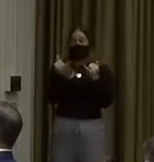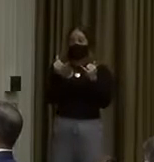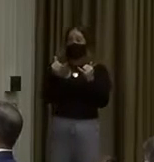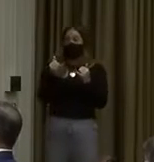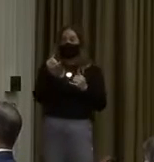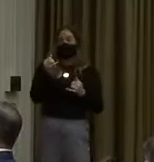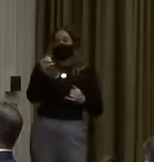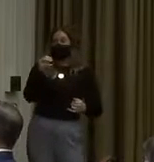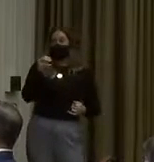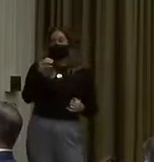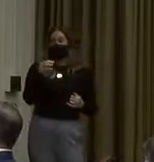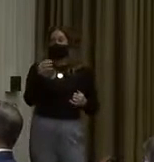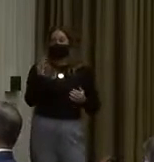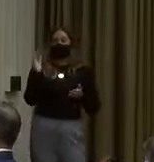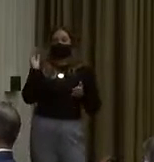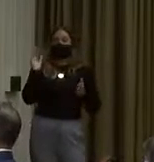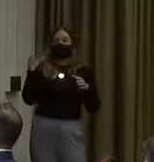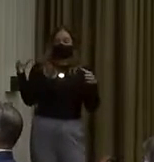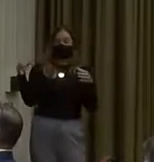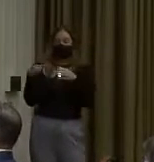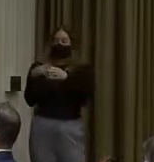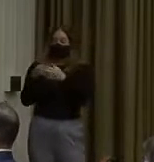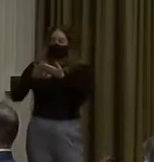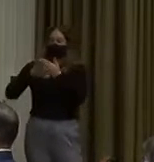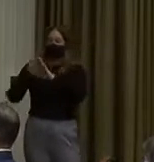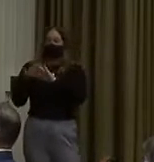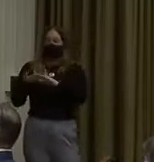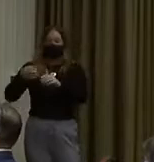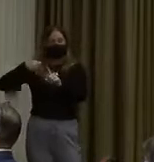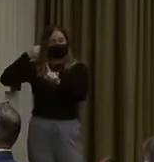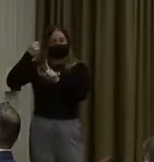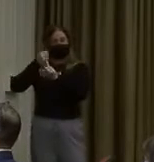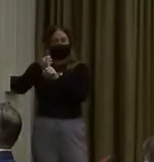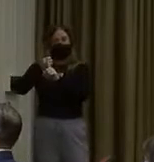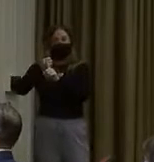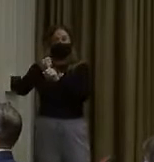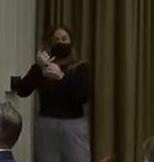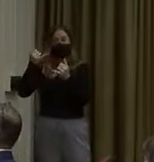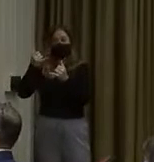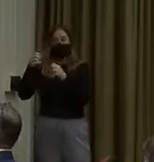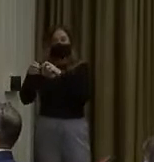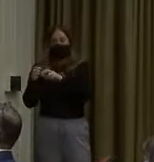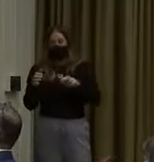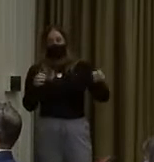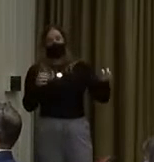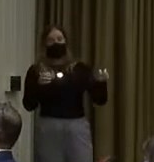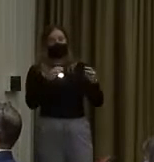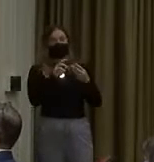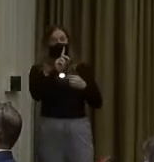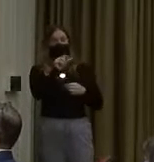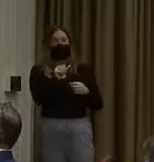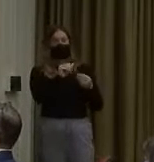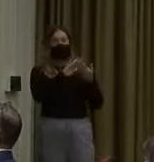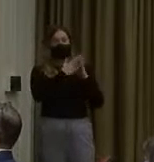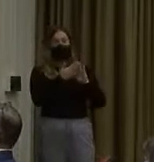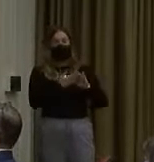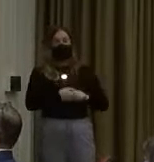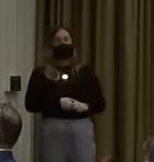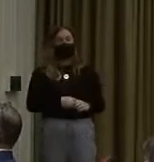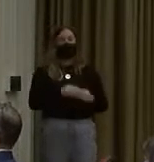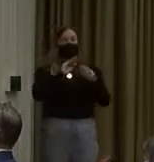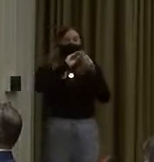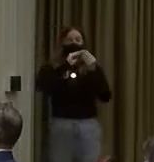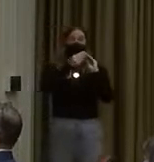communities were impacted and are now part of the disability community. But numbers only speak to the magnitude and not